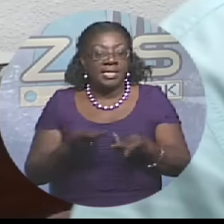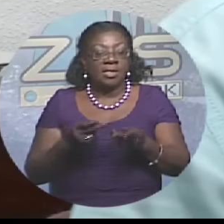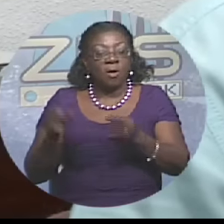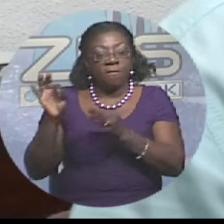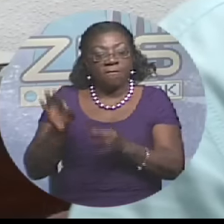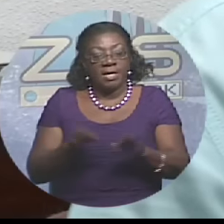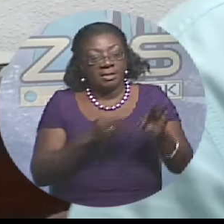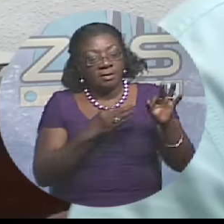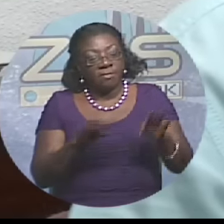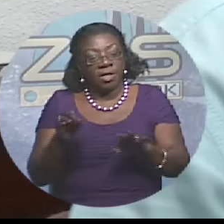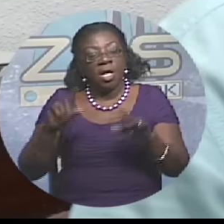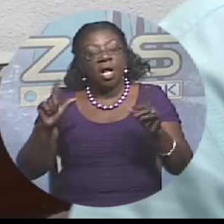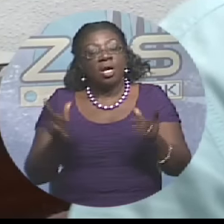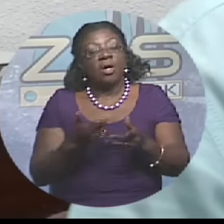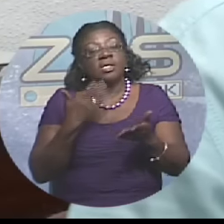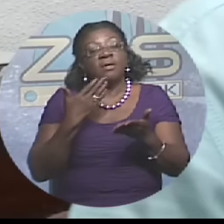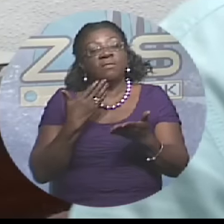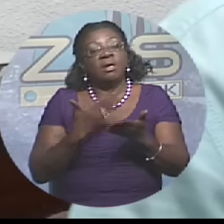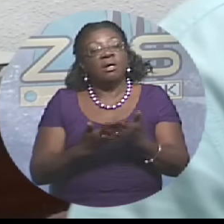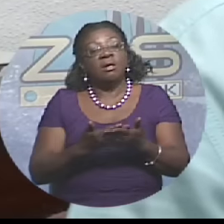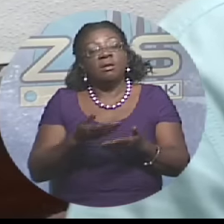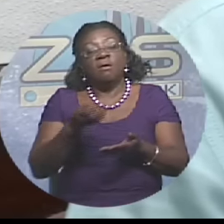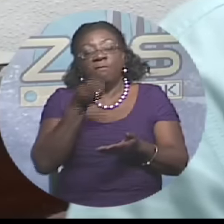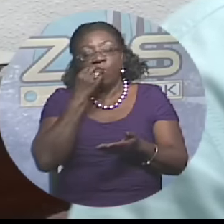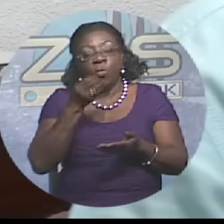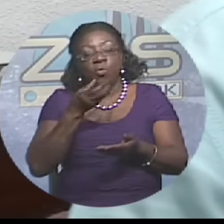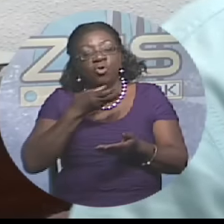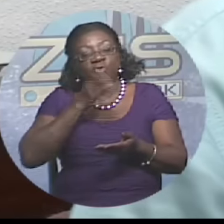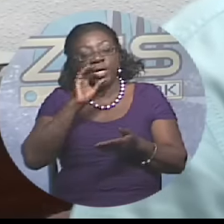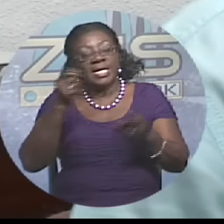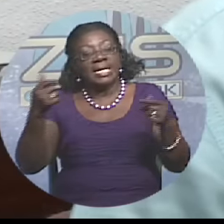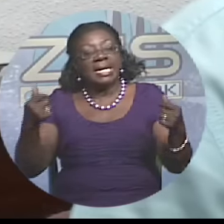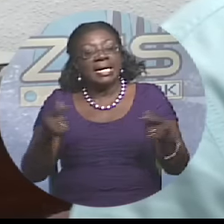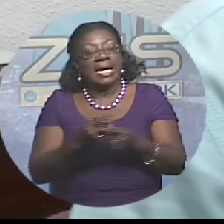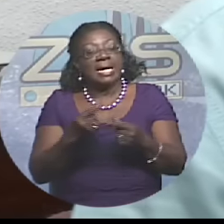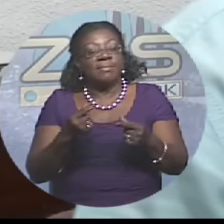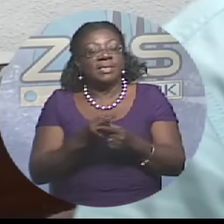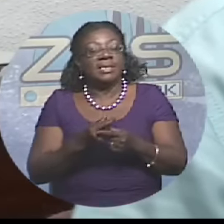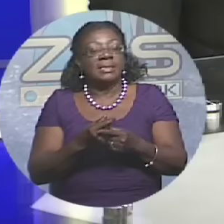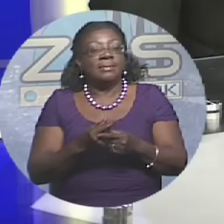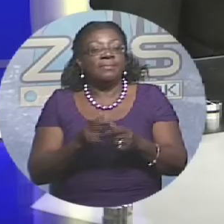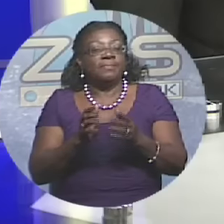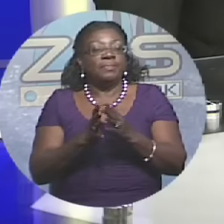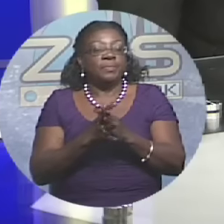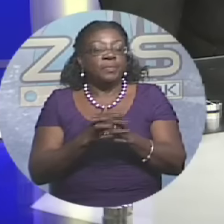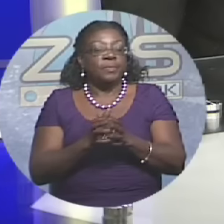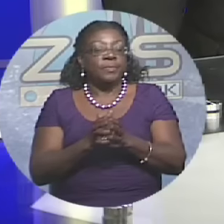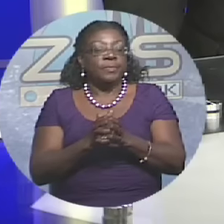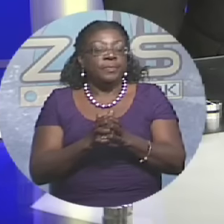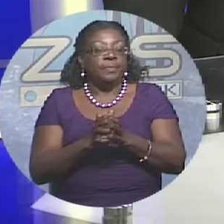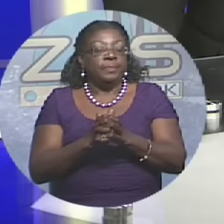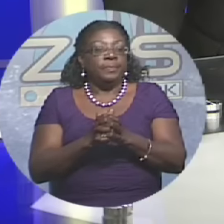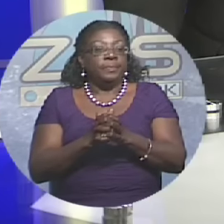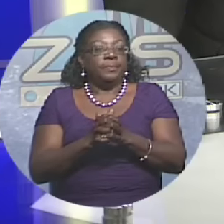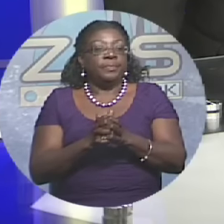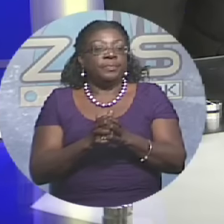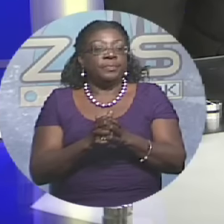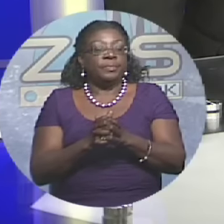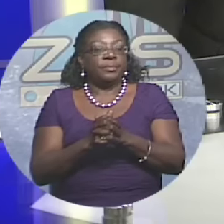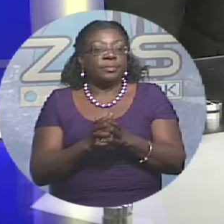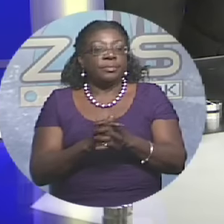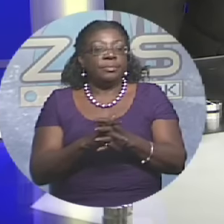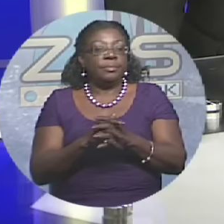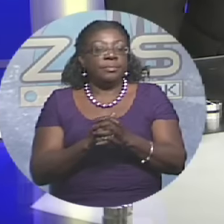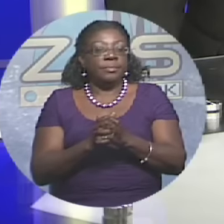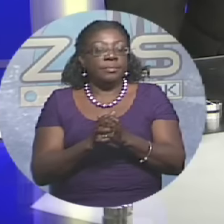food, drinks, games, and entertainment for the young and the not so young. Well, the BTC Family Island Connection